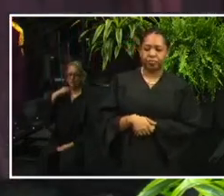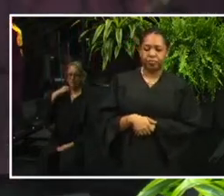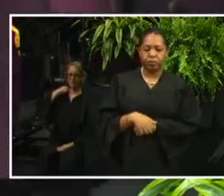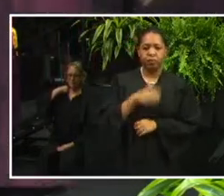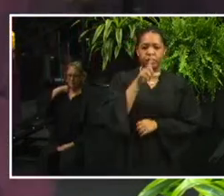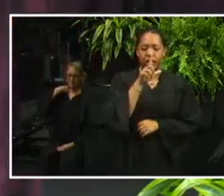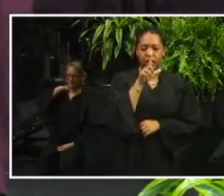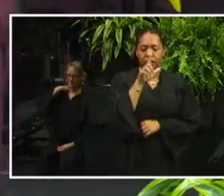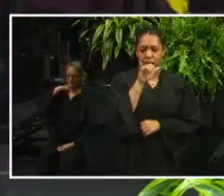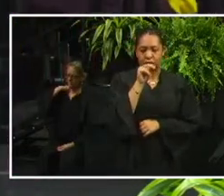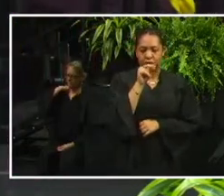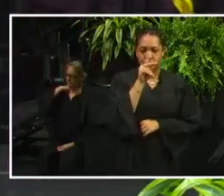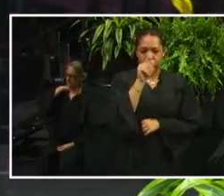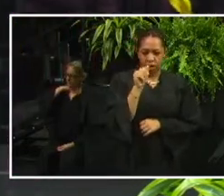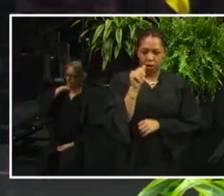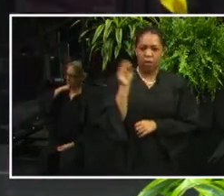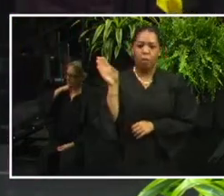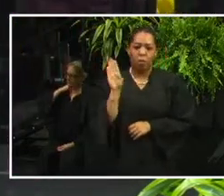Linda Beth Boyce.